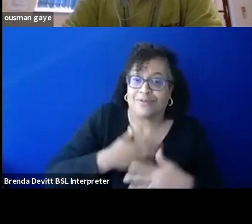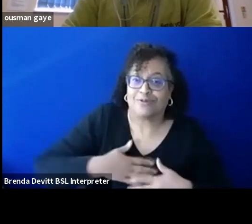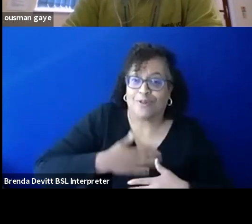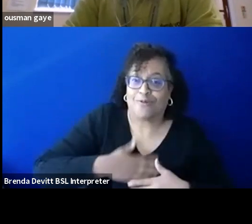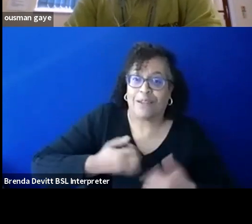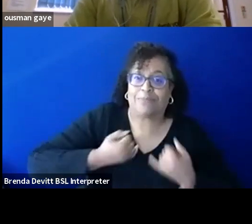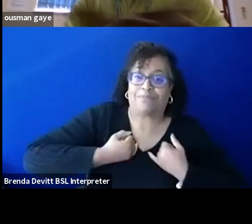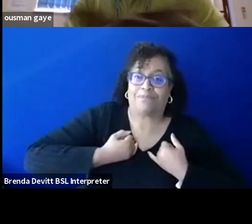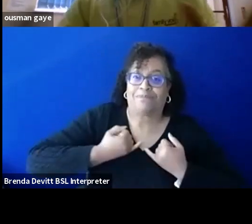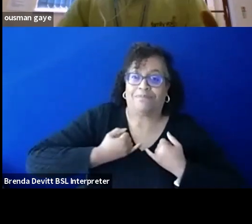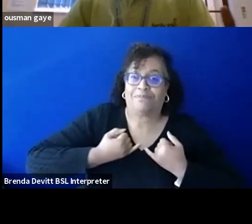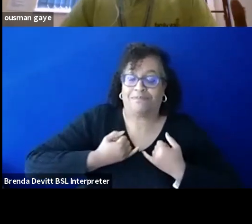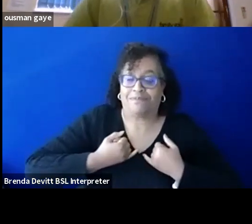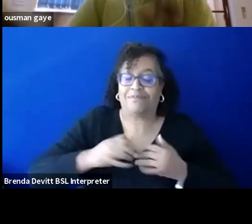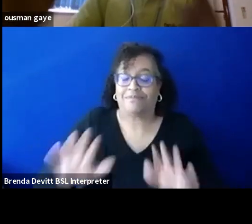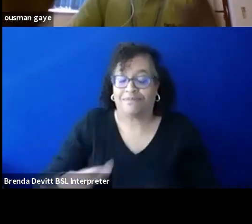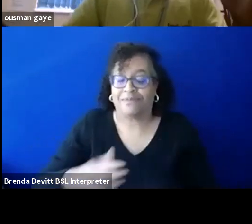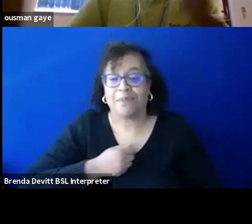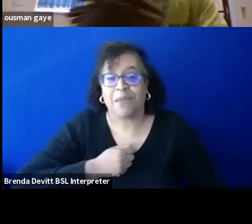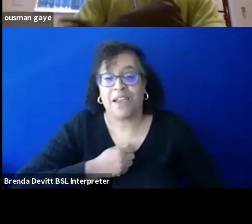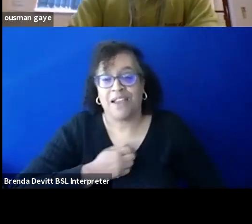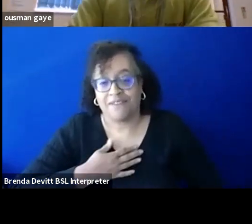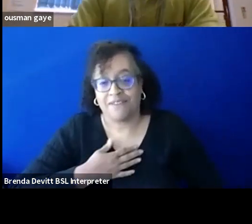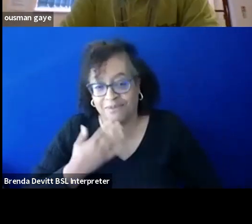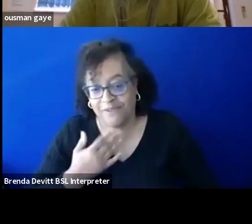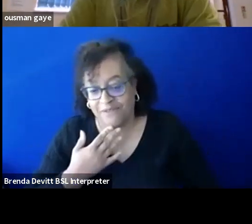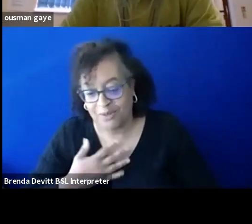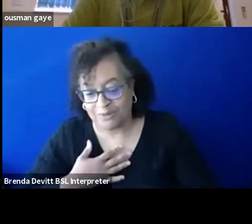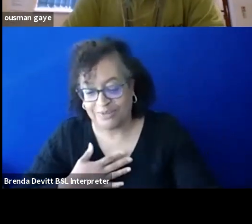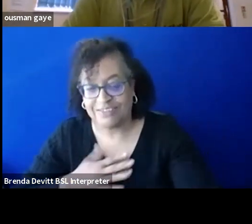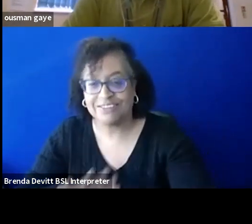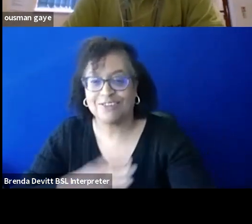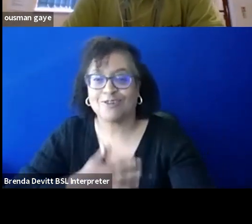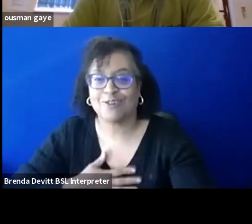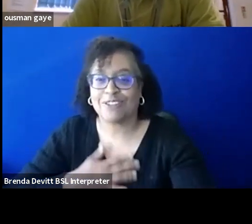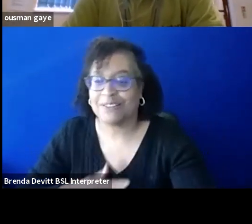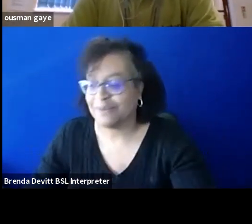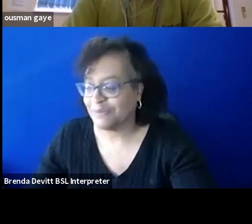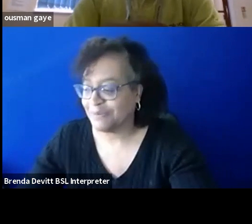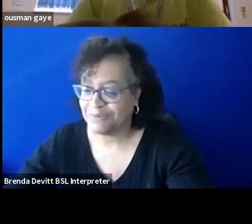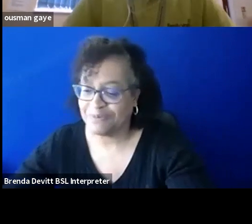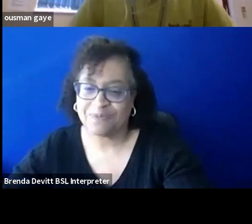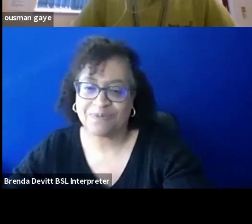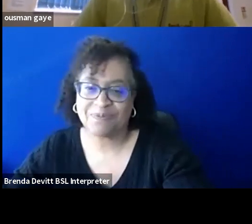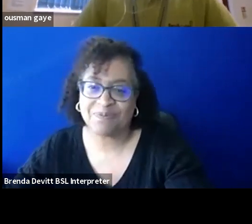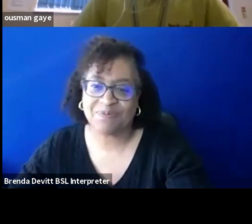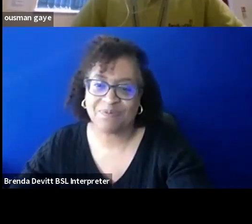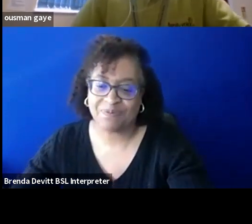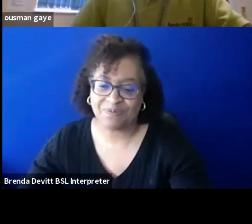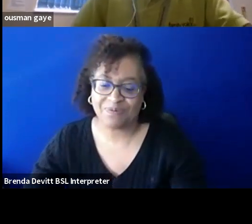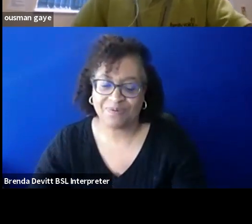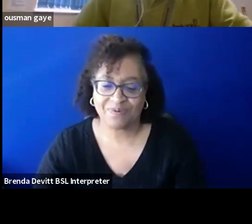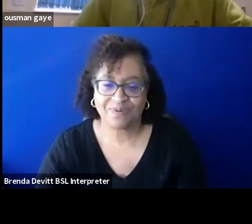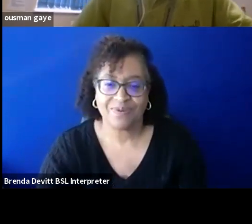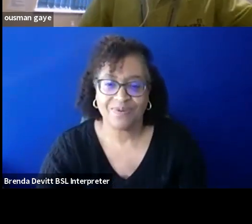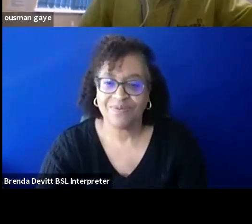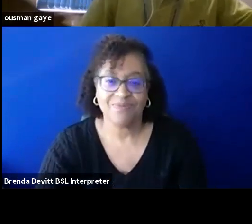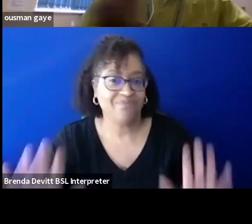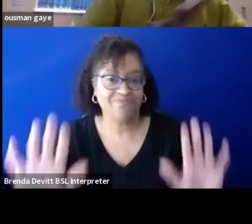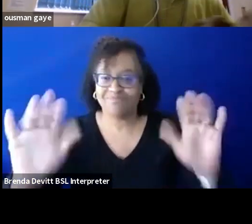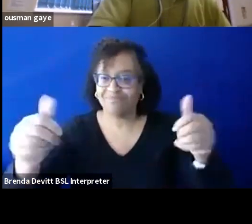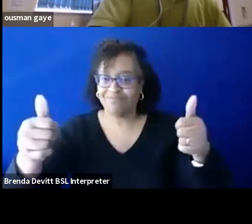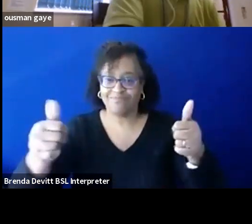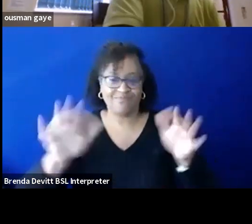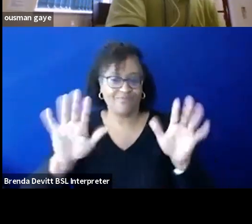Yeah. I do apologize for that if that's anything, No worries, no worries. Quite funny. Okay,